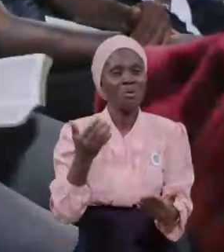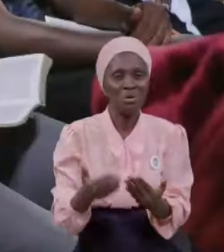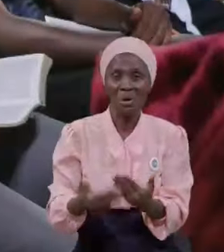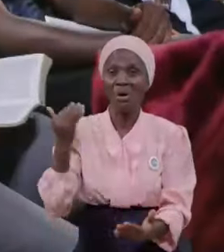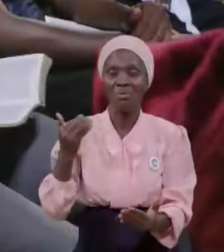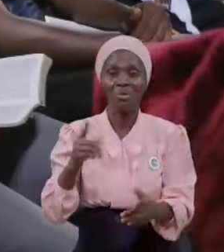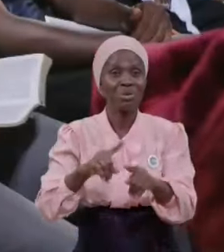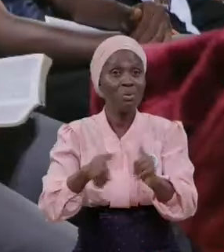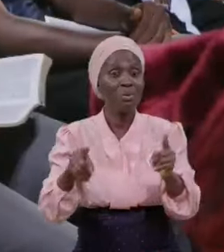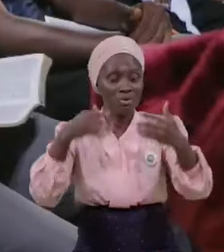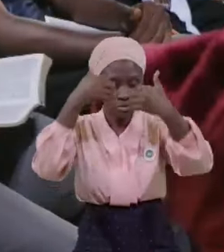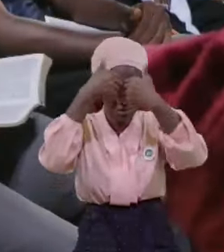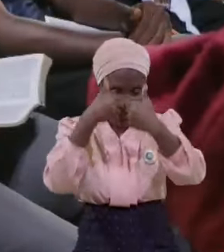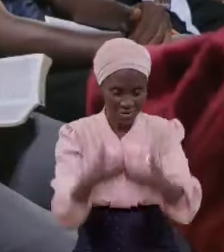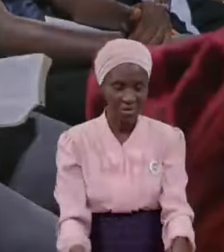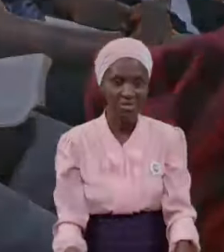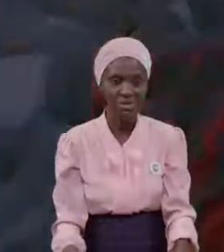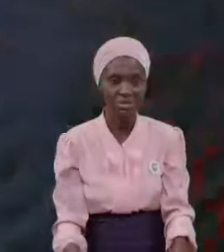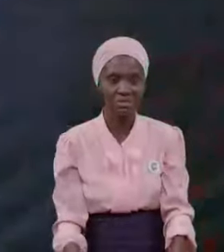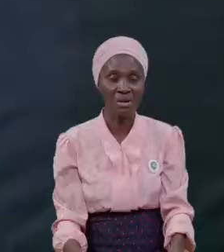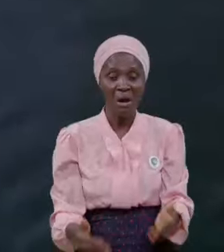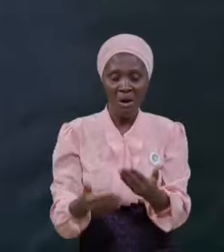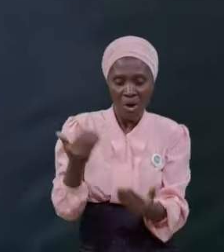Almost, but lost. I will not be